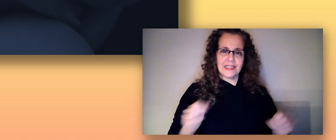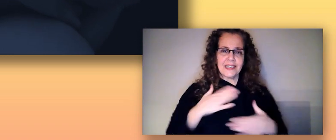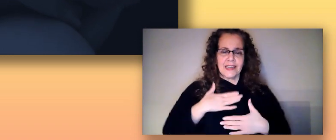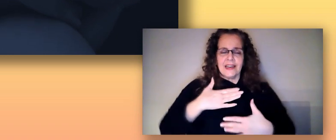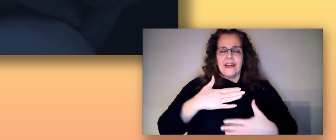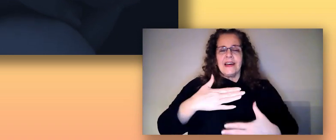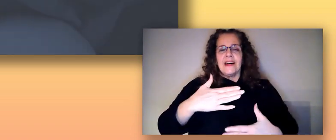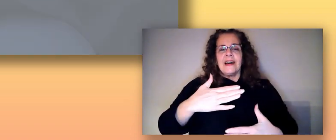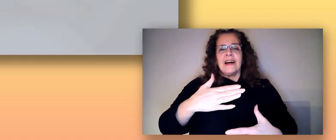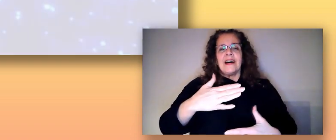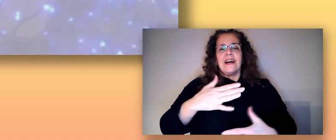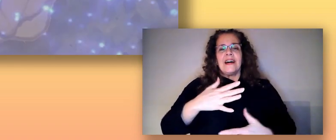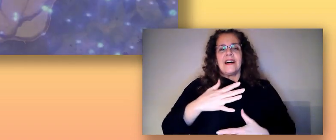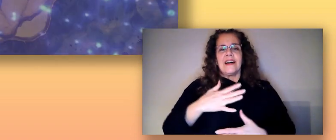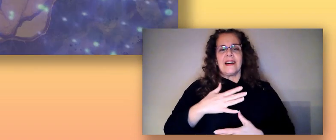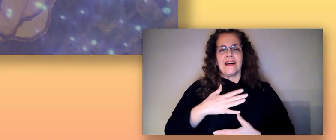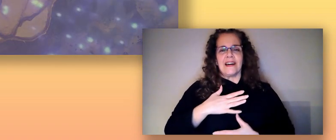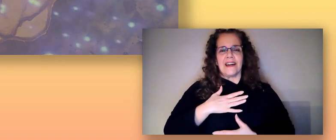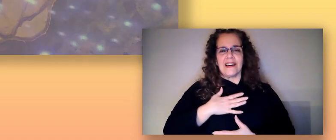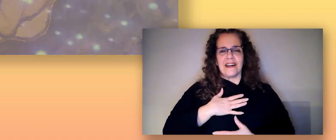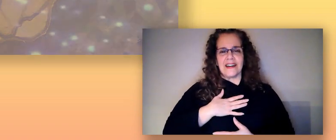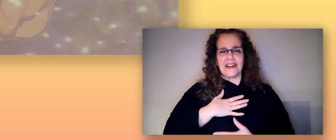breath.